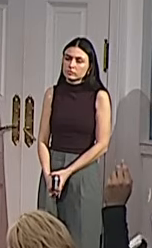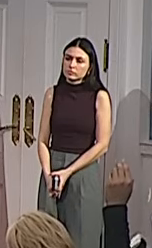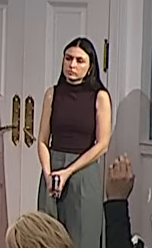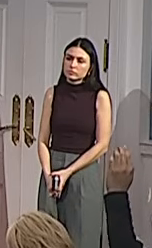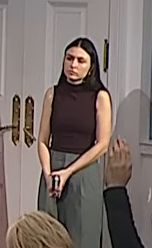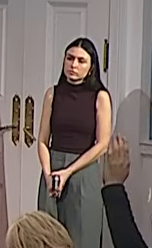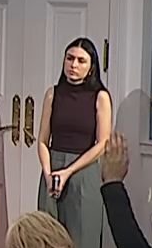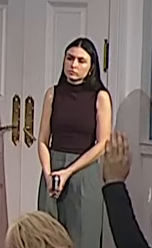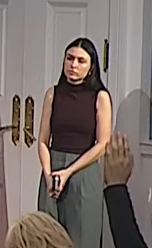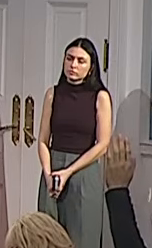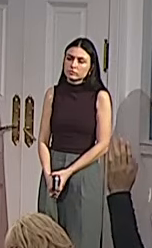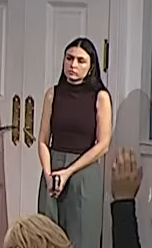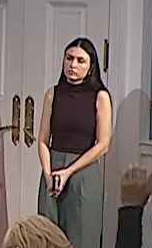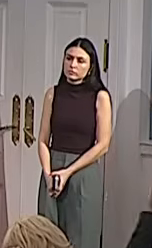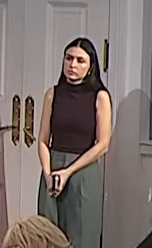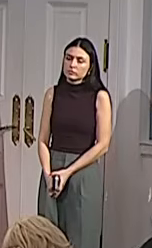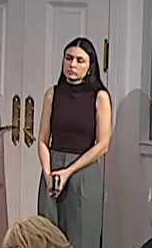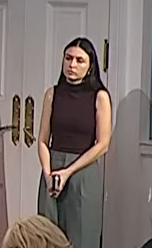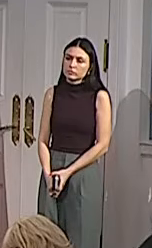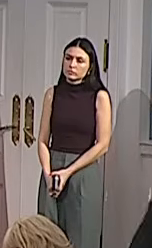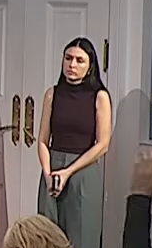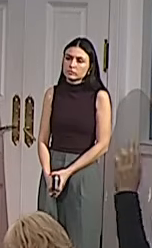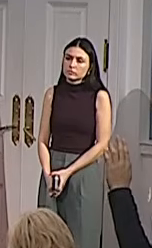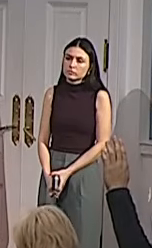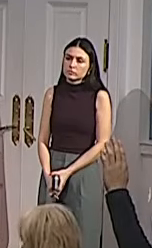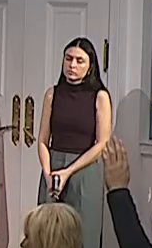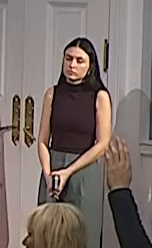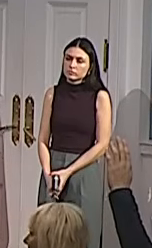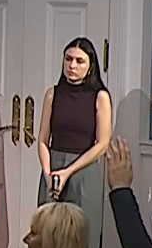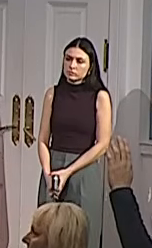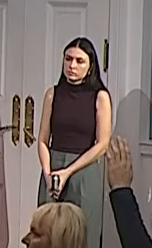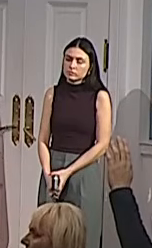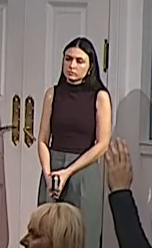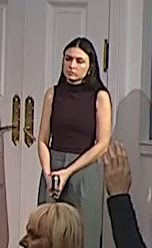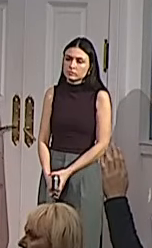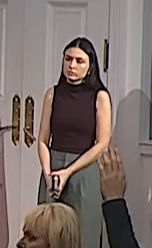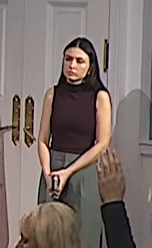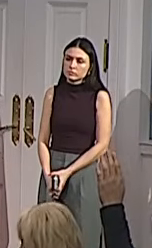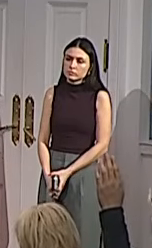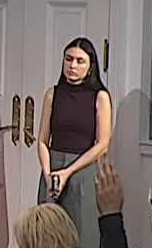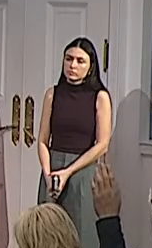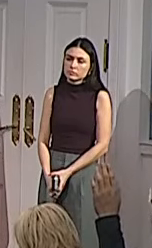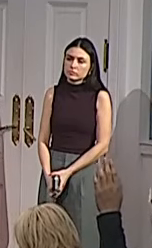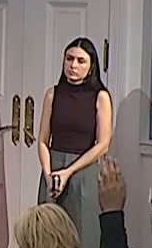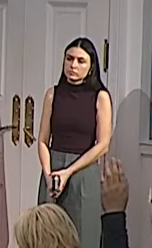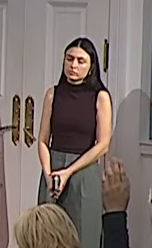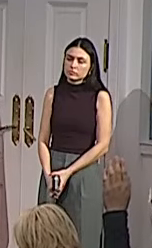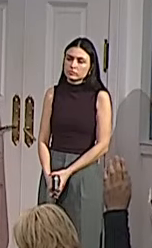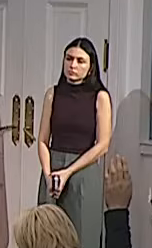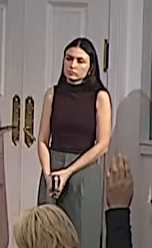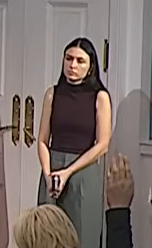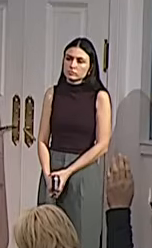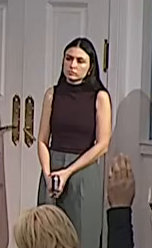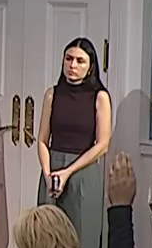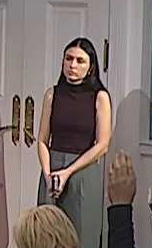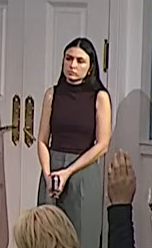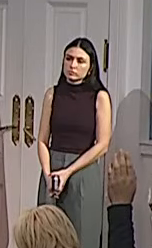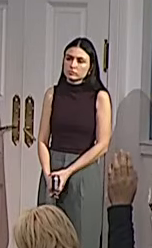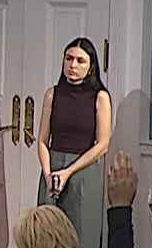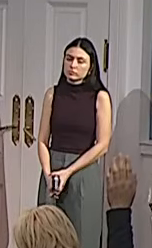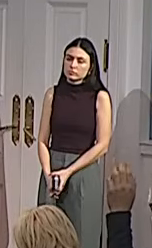in size to the number of licensed vehicles on the streets. And it's also among the most complained about industries in DCWP's